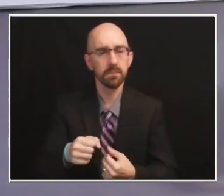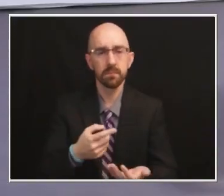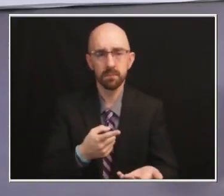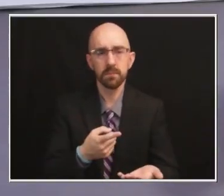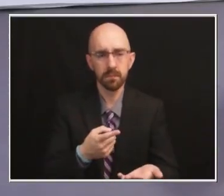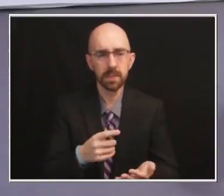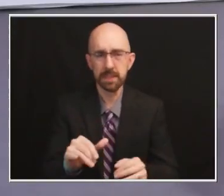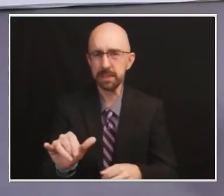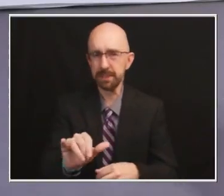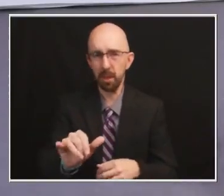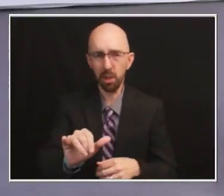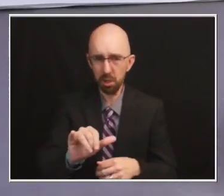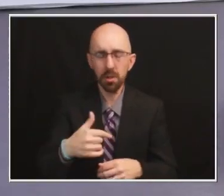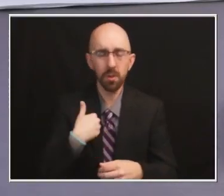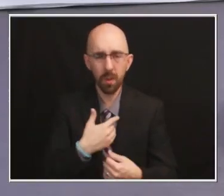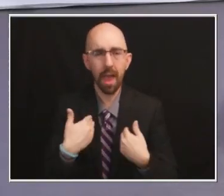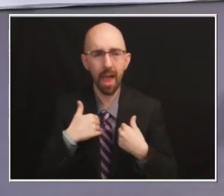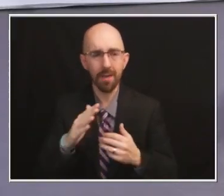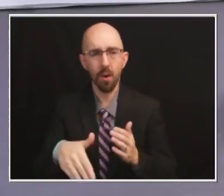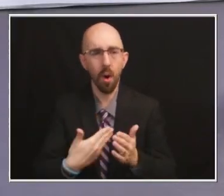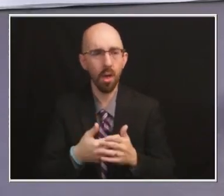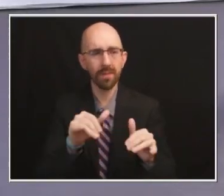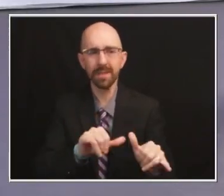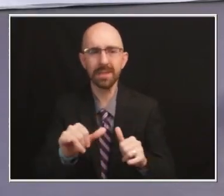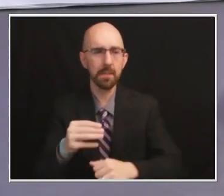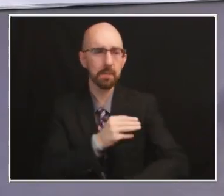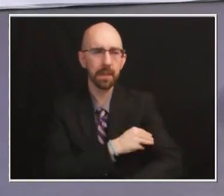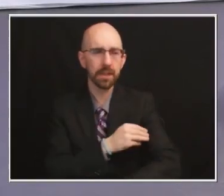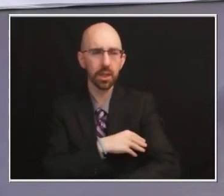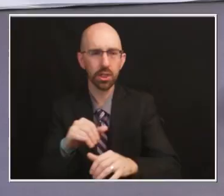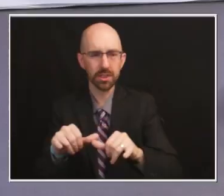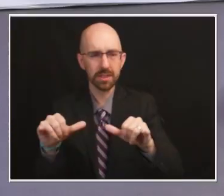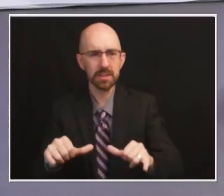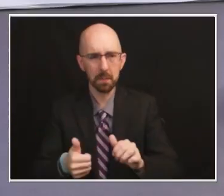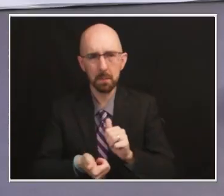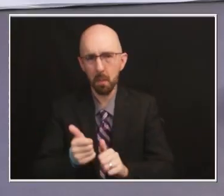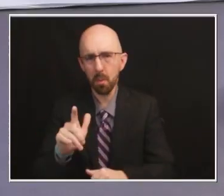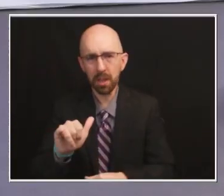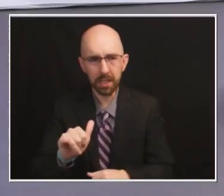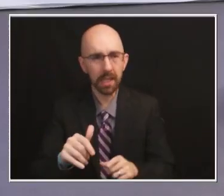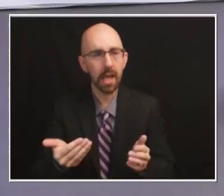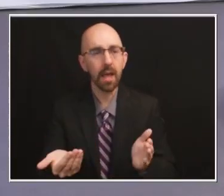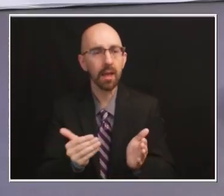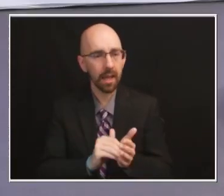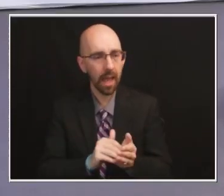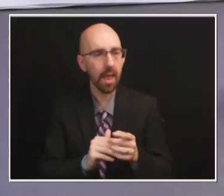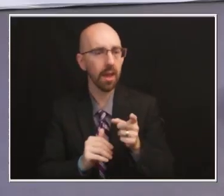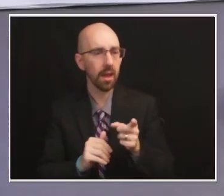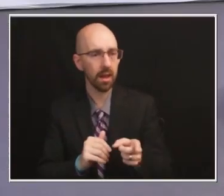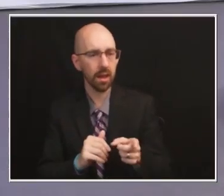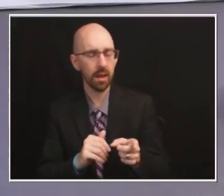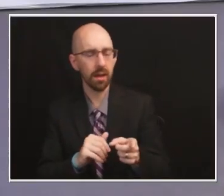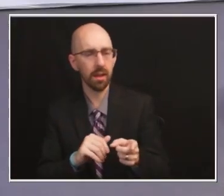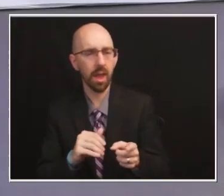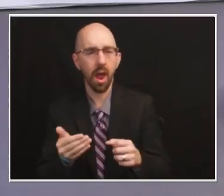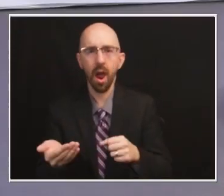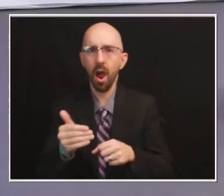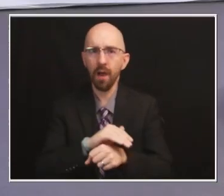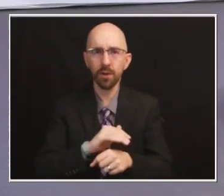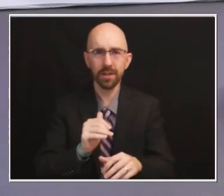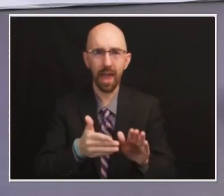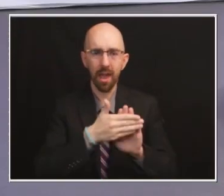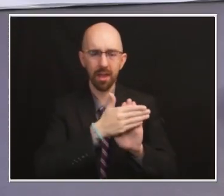similar. We have all of the same musculature for the most part, and again, it covers this entire region